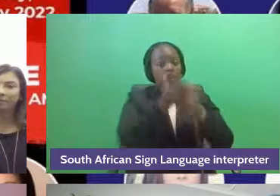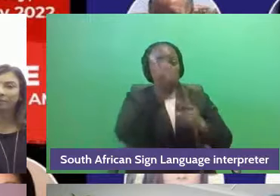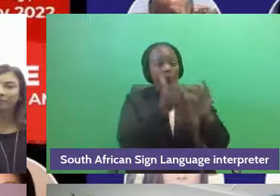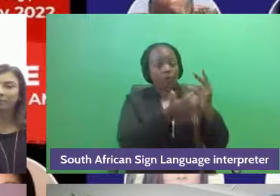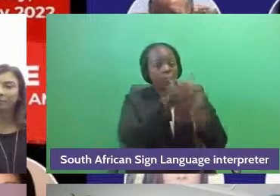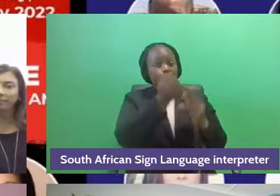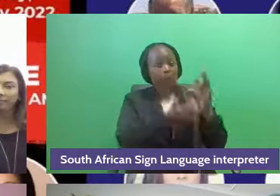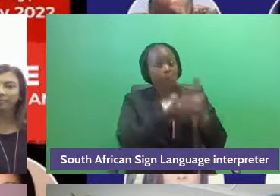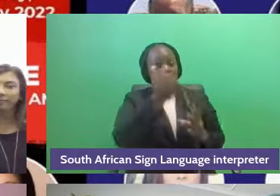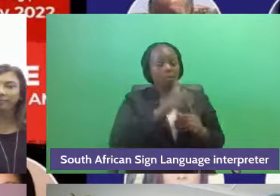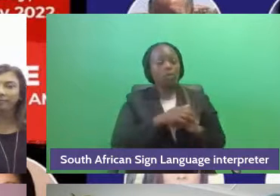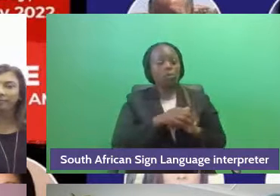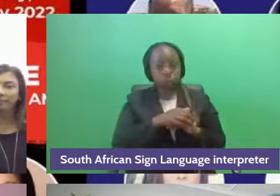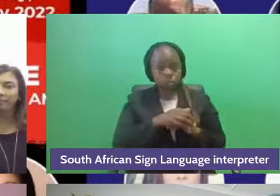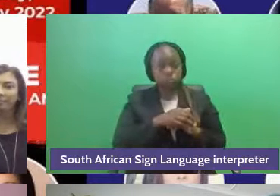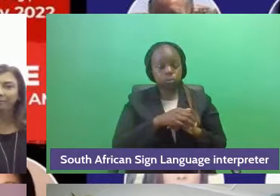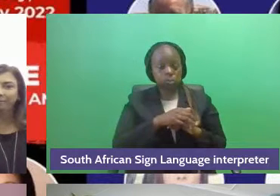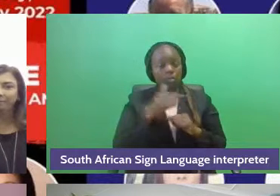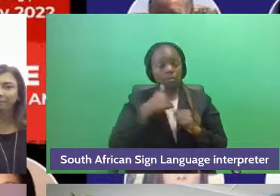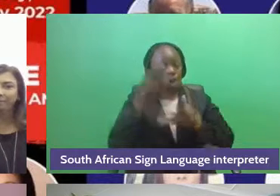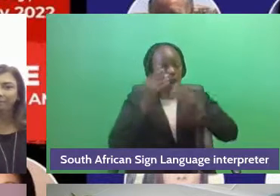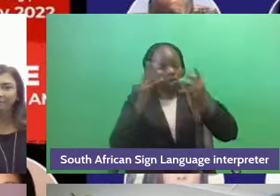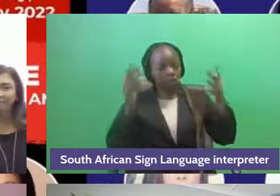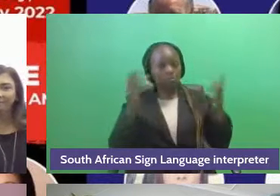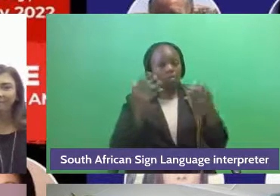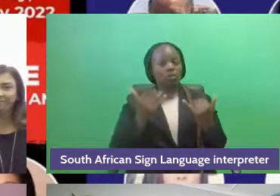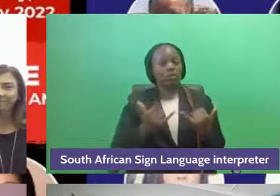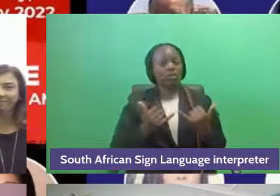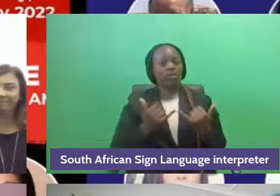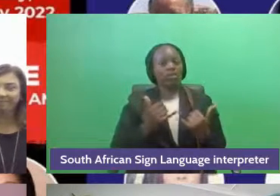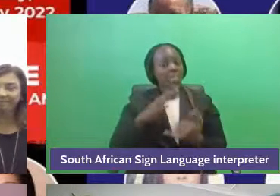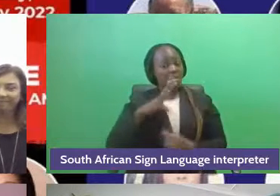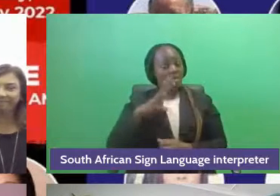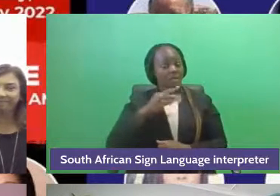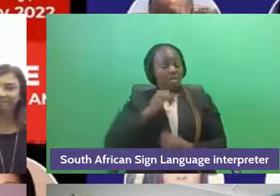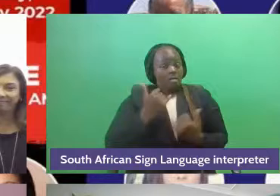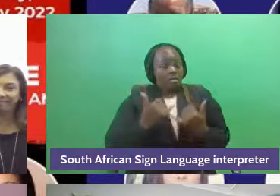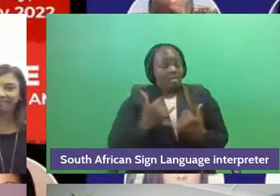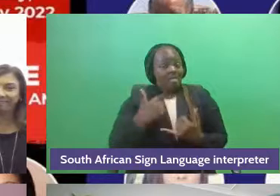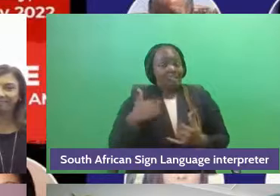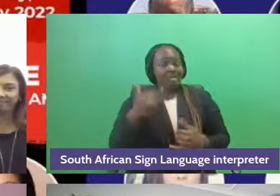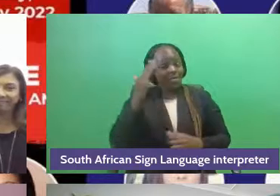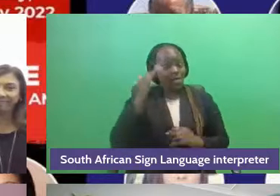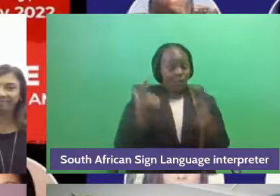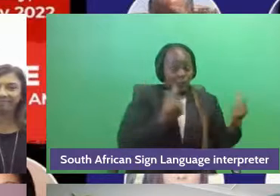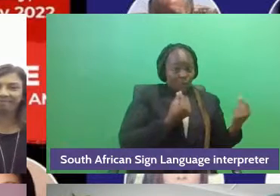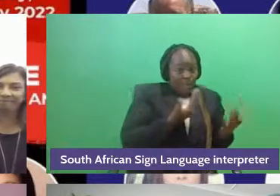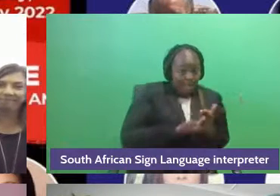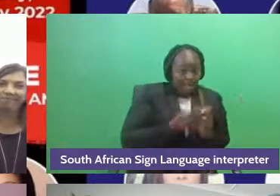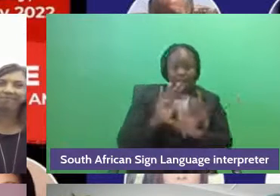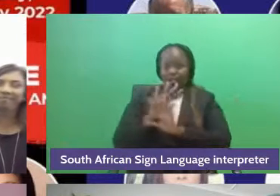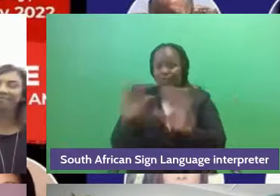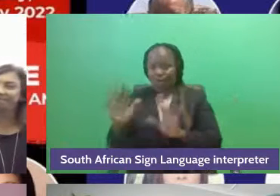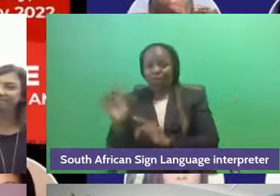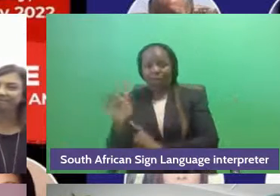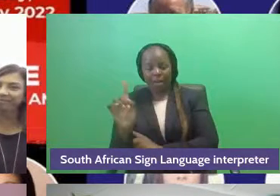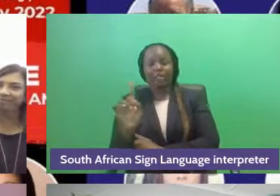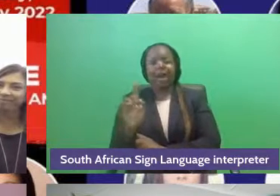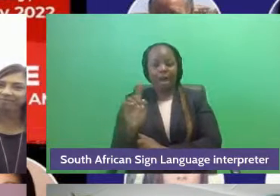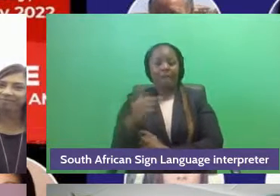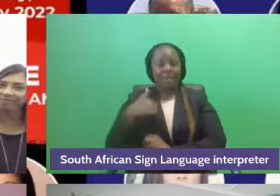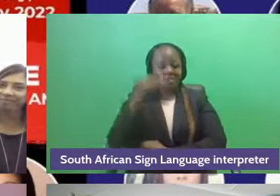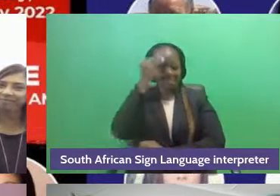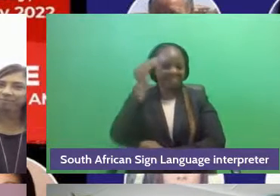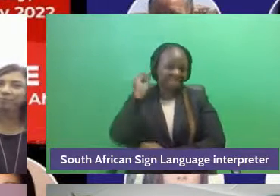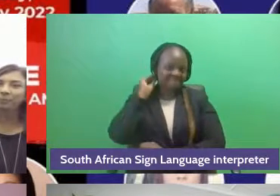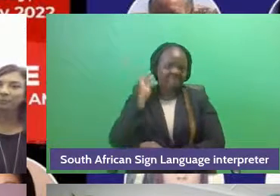I've definitely learned so much today. Now I know the do's and the don'ts, and I will definitely carry that